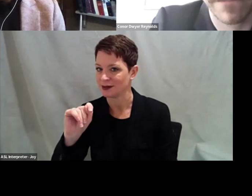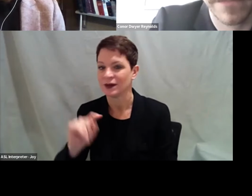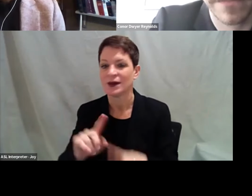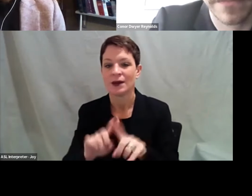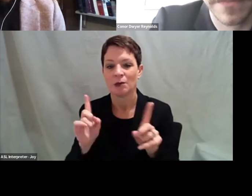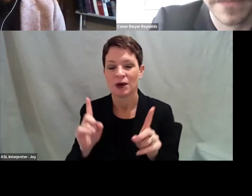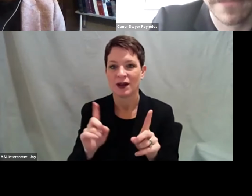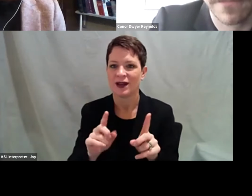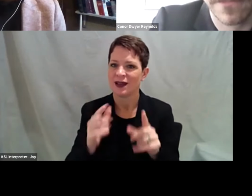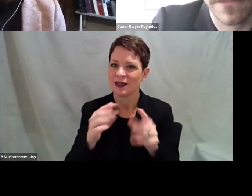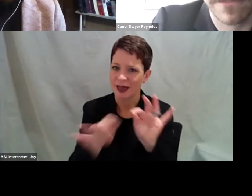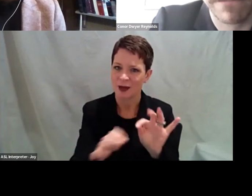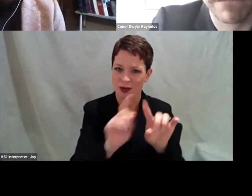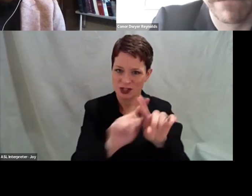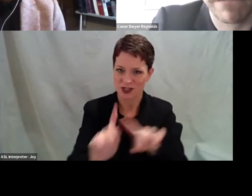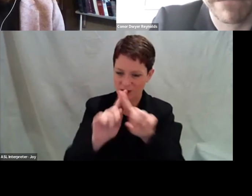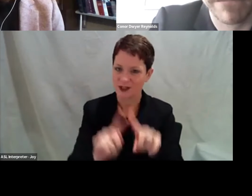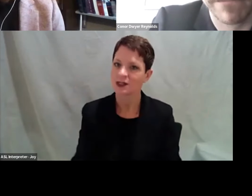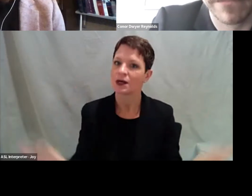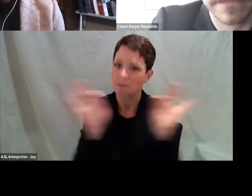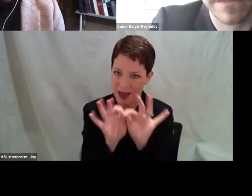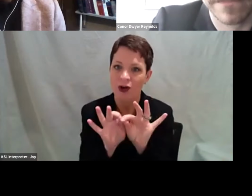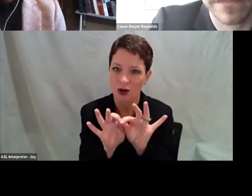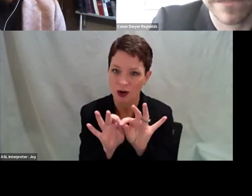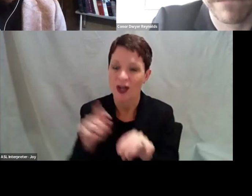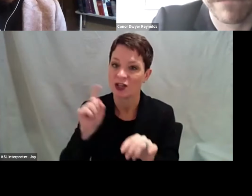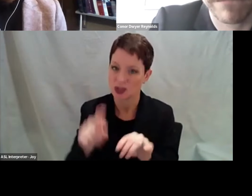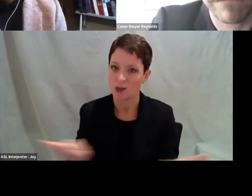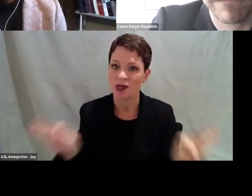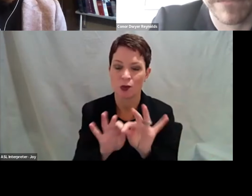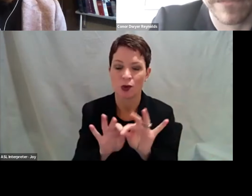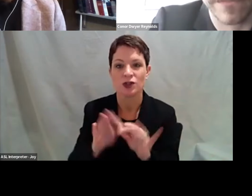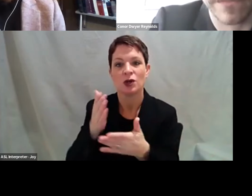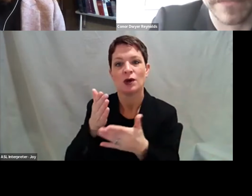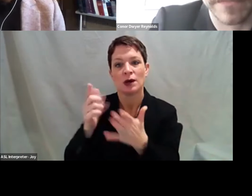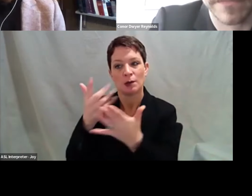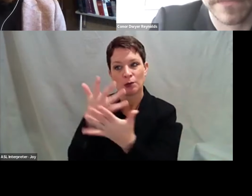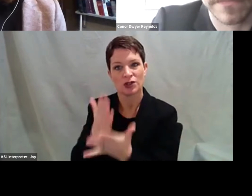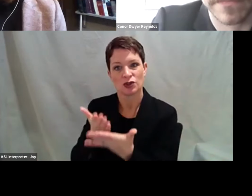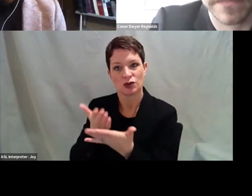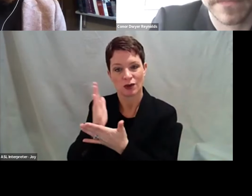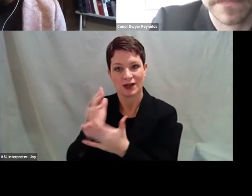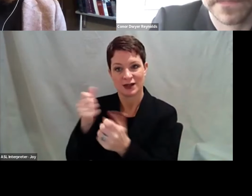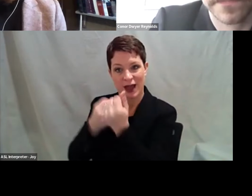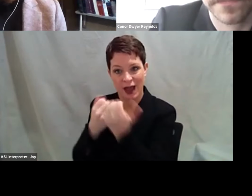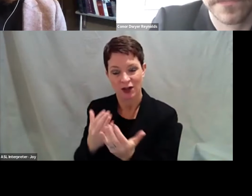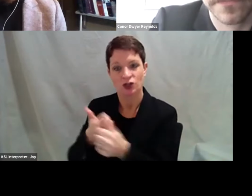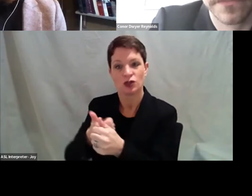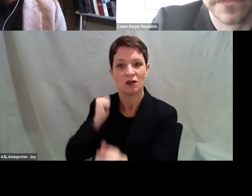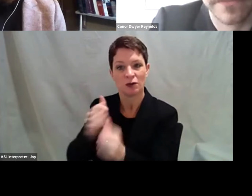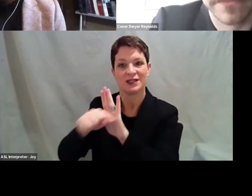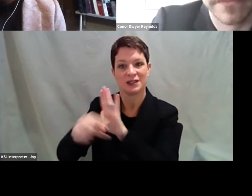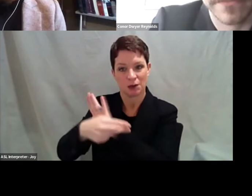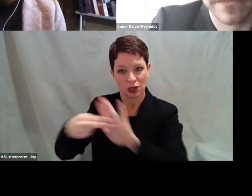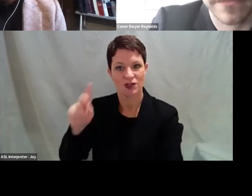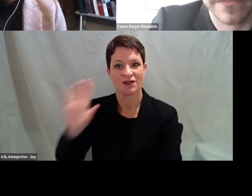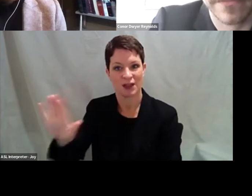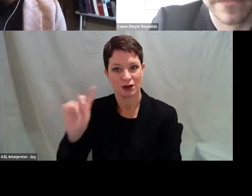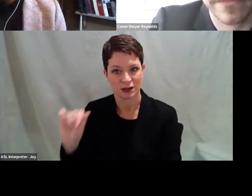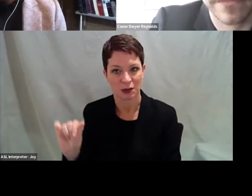in language matter and should matter to prisoner rights advocates seeking to avoid stigmatizing uses of